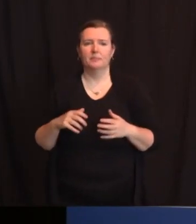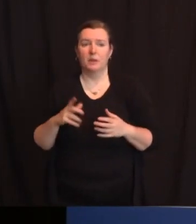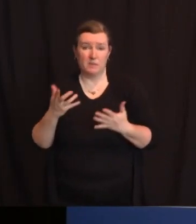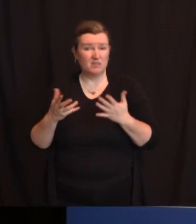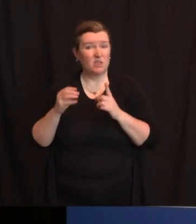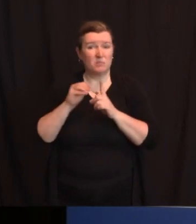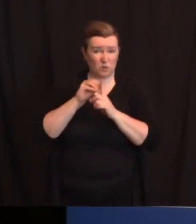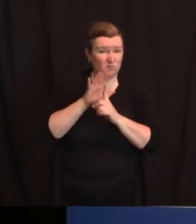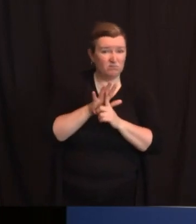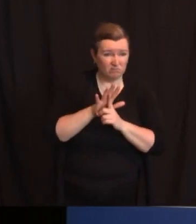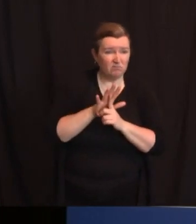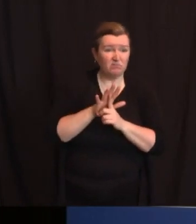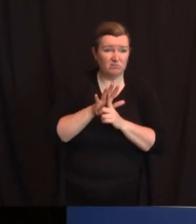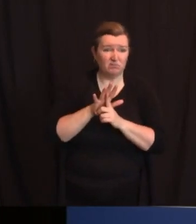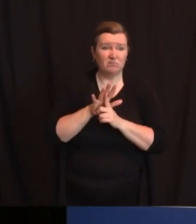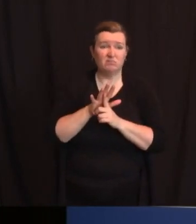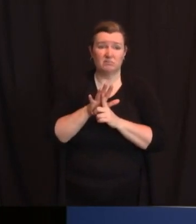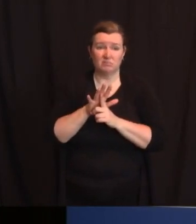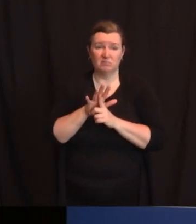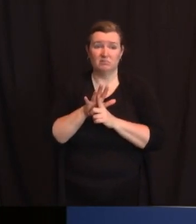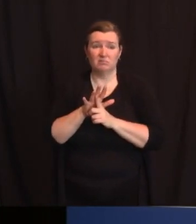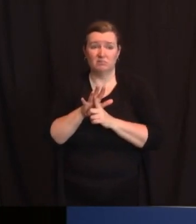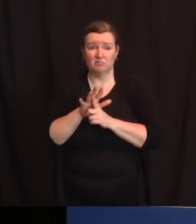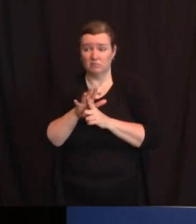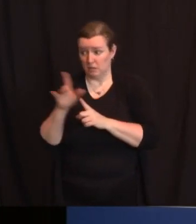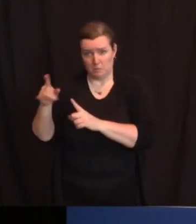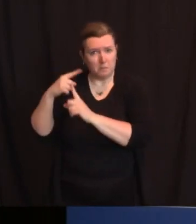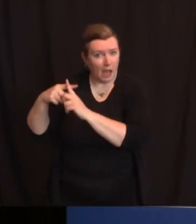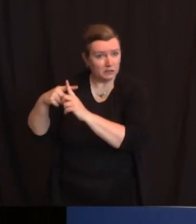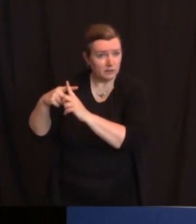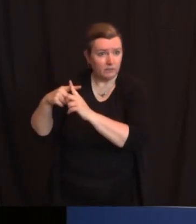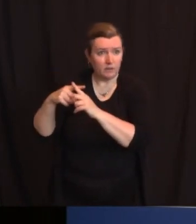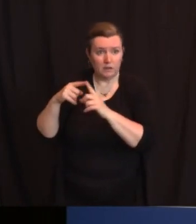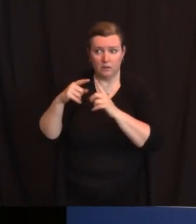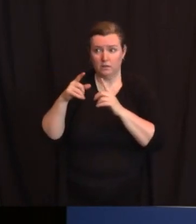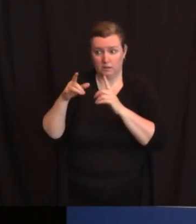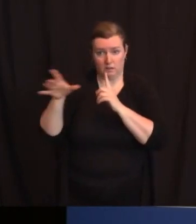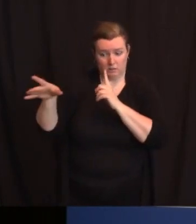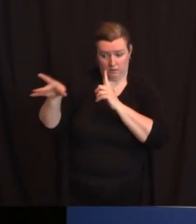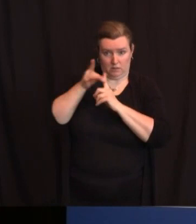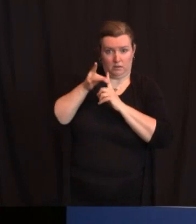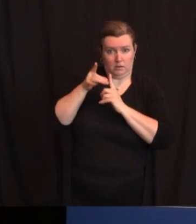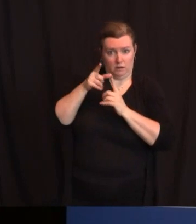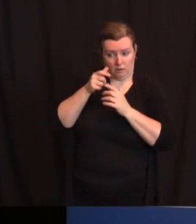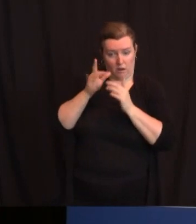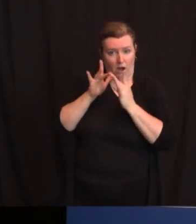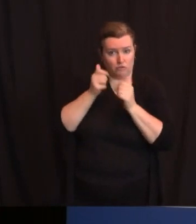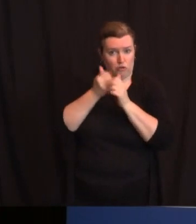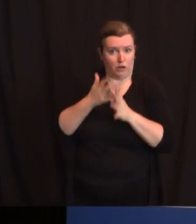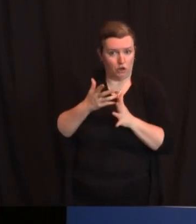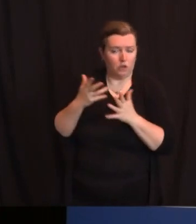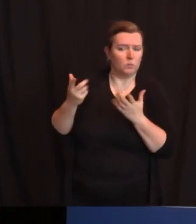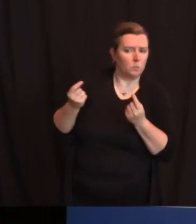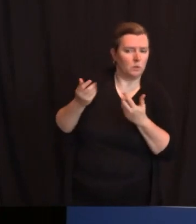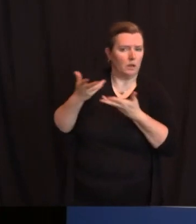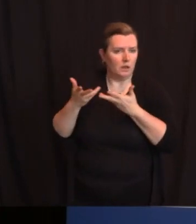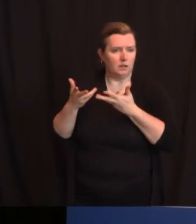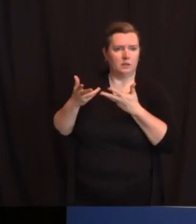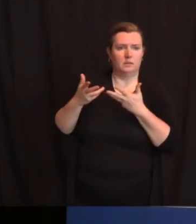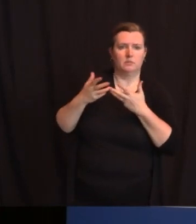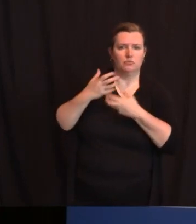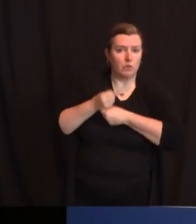to a case patient, to recognize those sensitivities and to build the trust